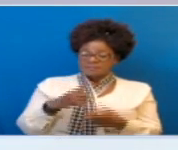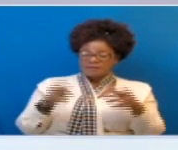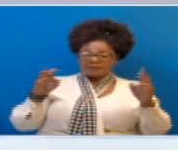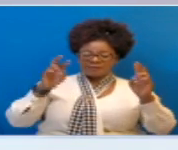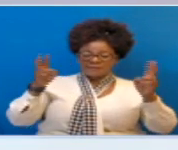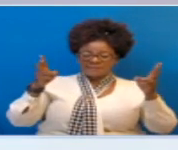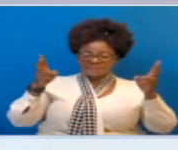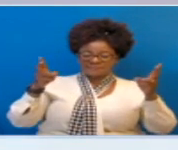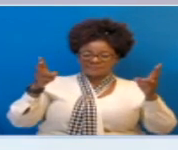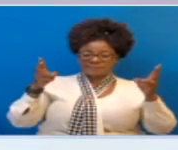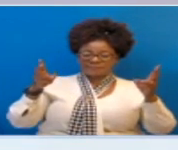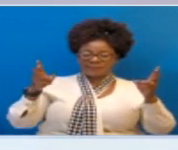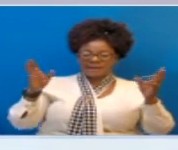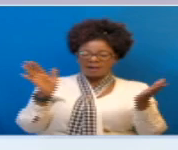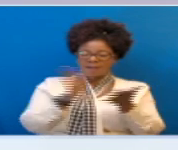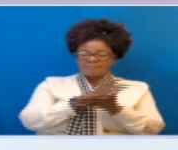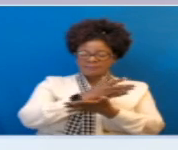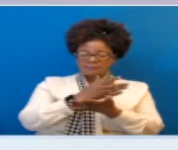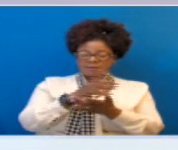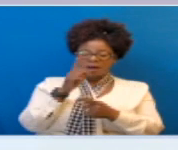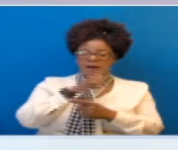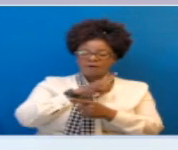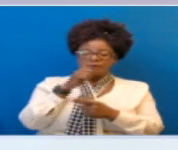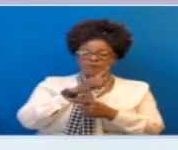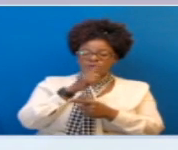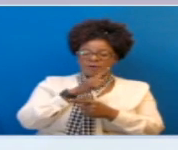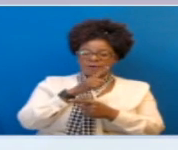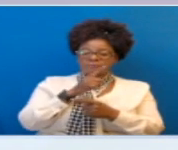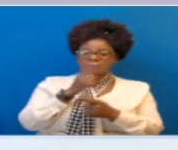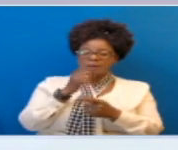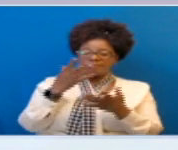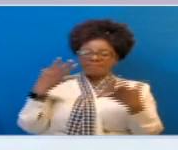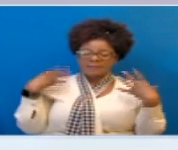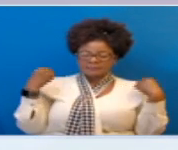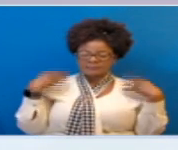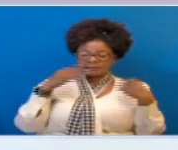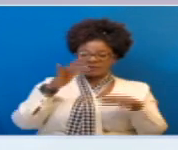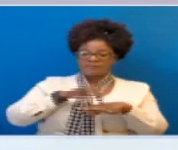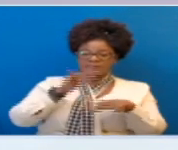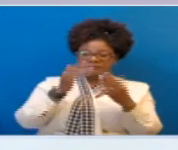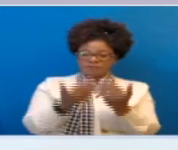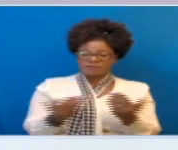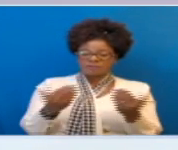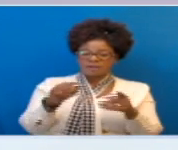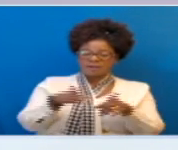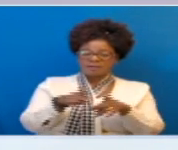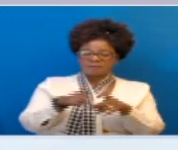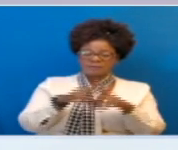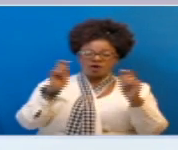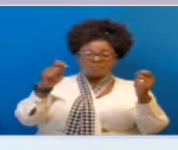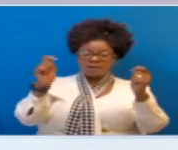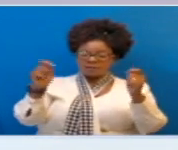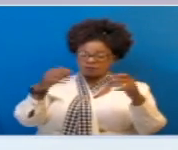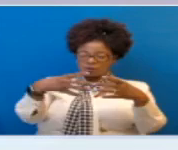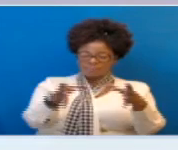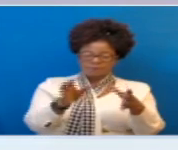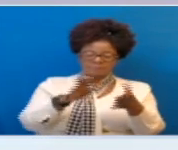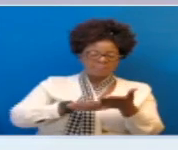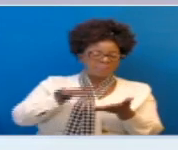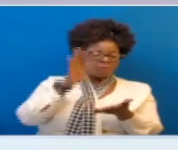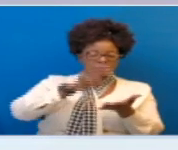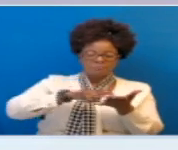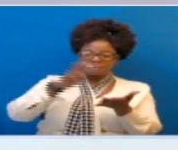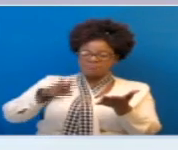is eliminating harmful practices affecting children. Well, in nomadic communities, many girls drop out of school due to